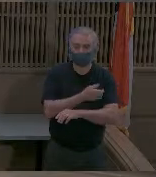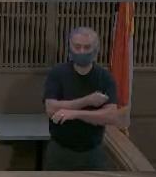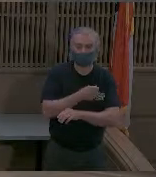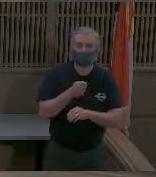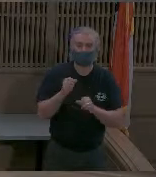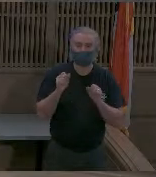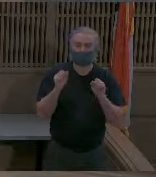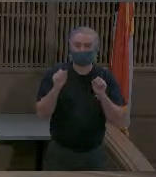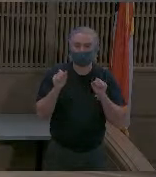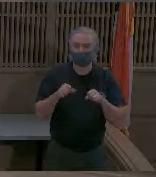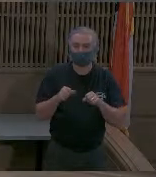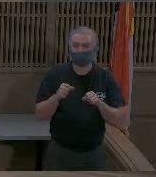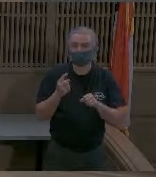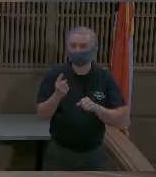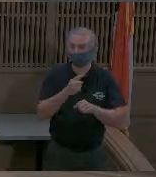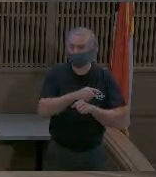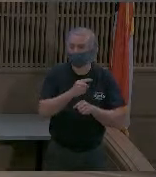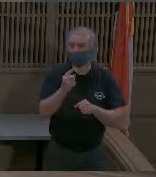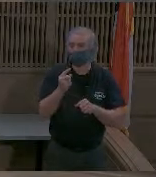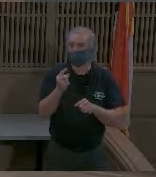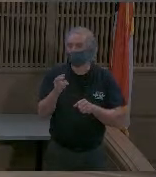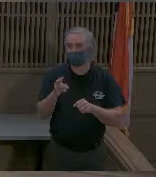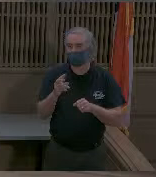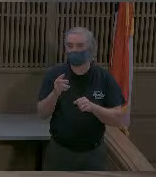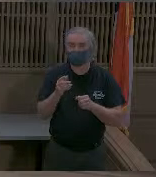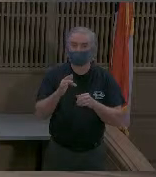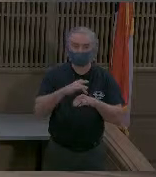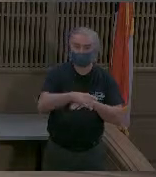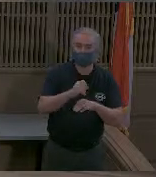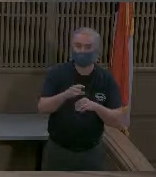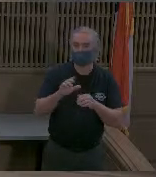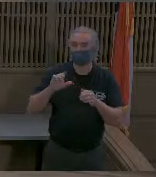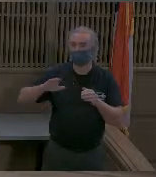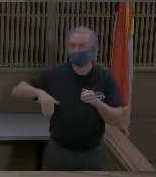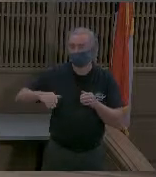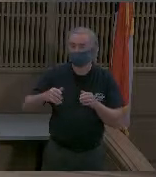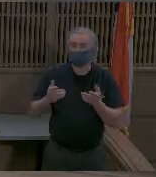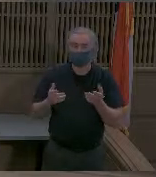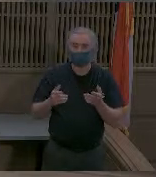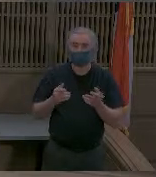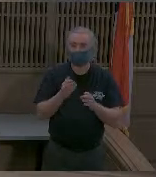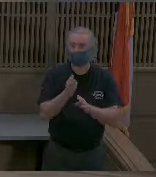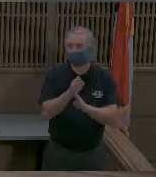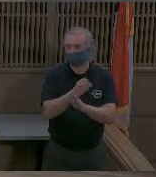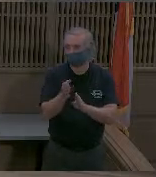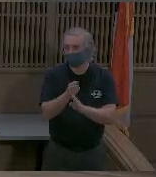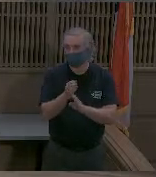to shoot for those intervals of 21 days for Pfizer and 28 days for Moderna.